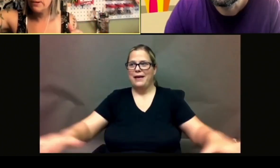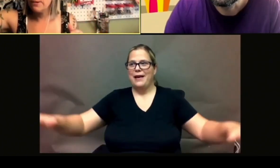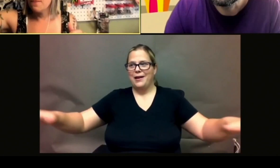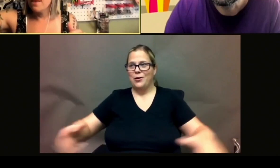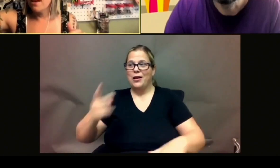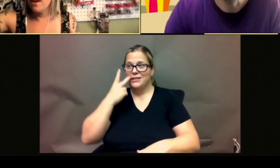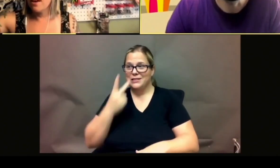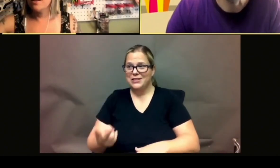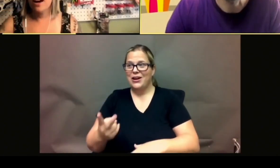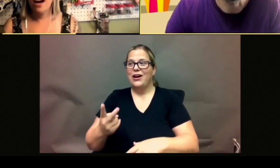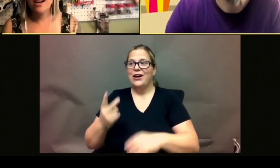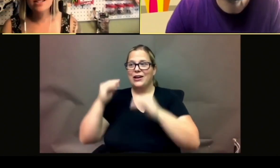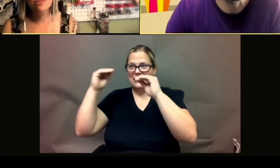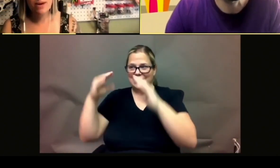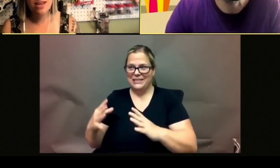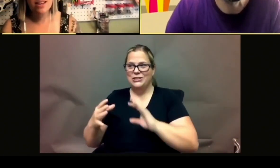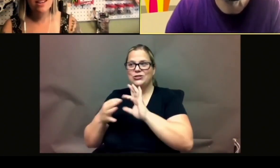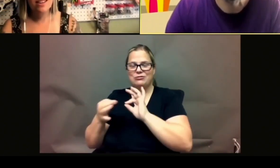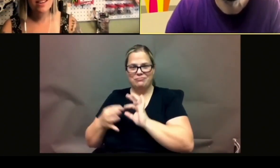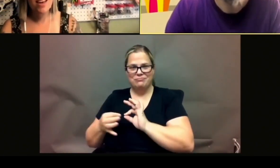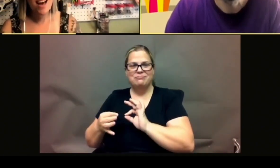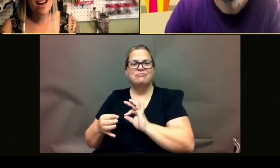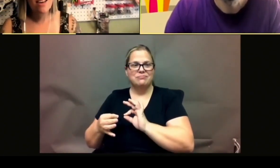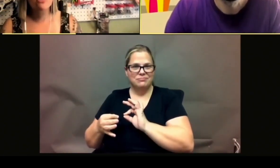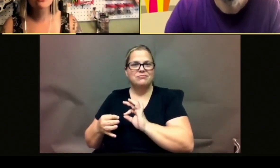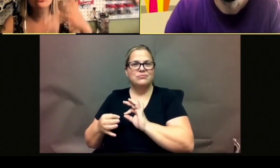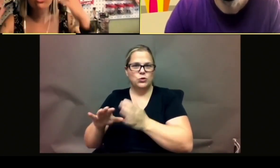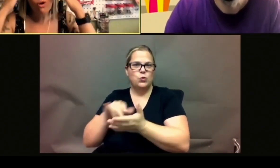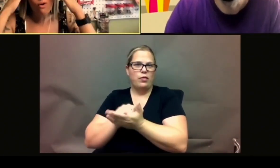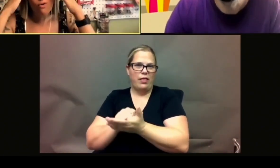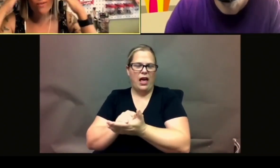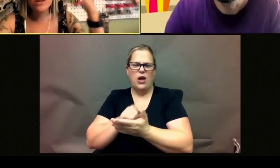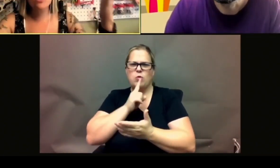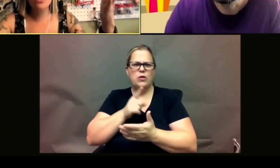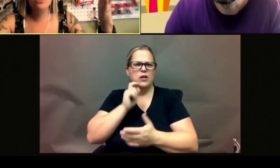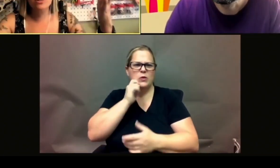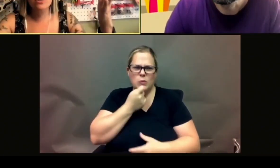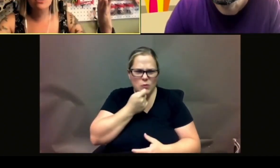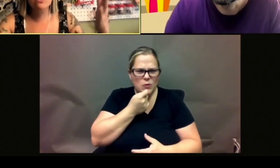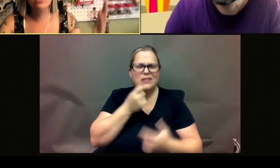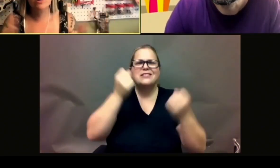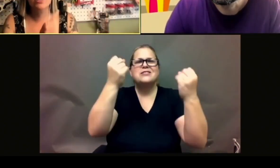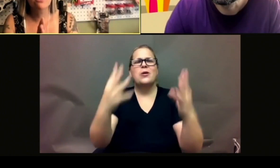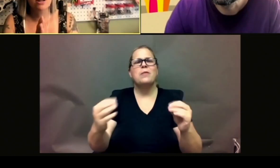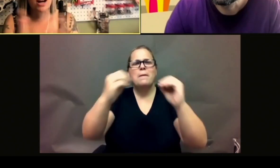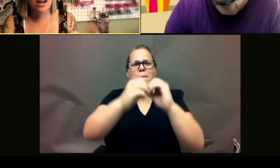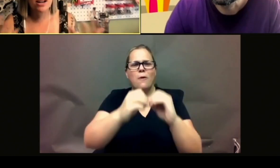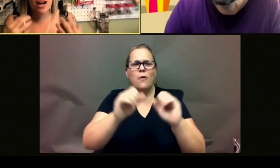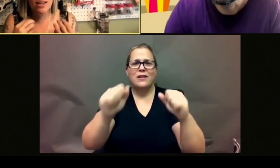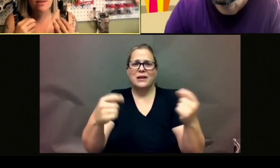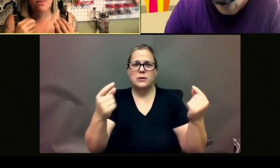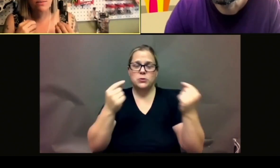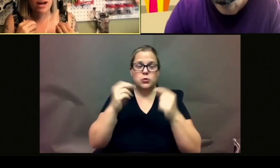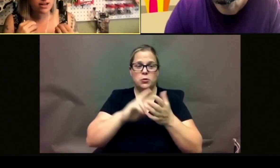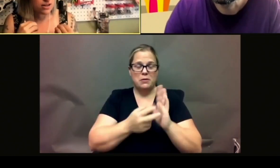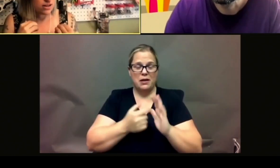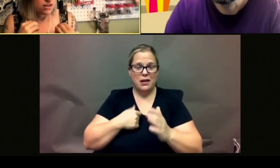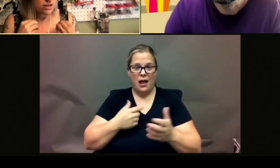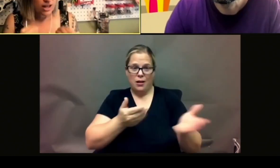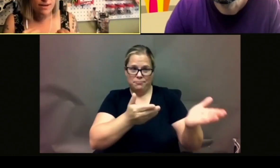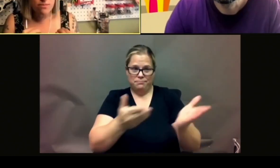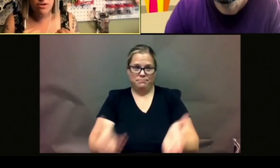shelf. And But I there's so much spent, more. yeah, and there's so much more you can do. So I know when I got them in